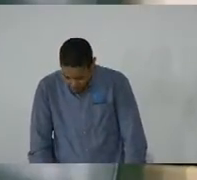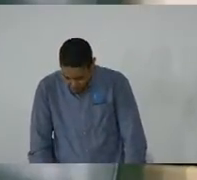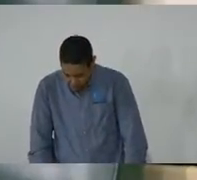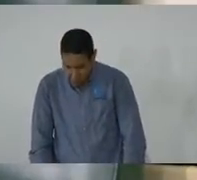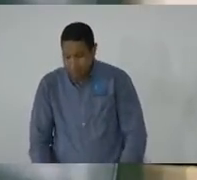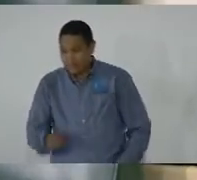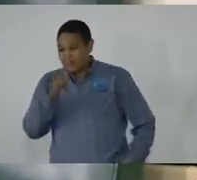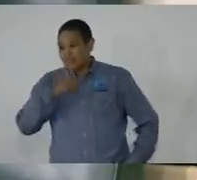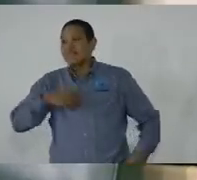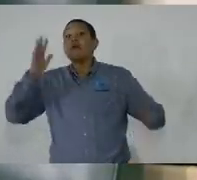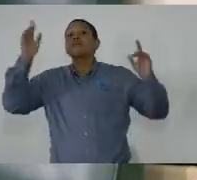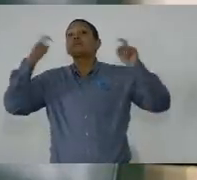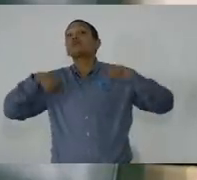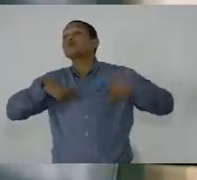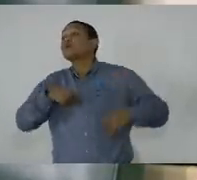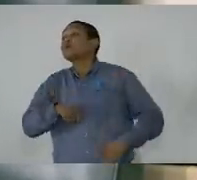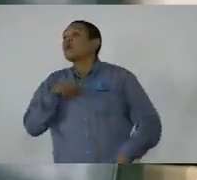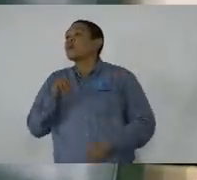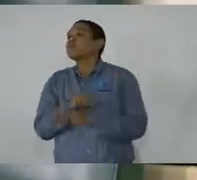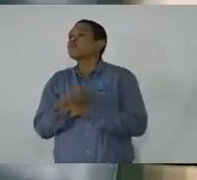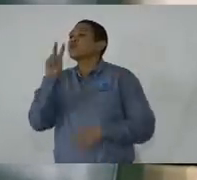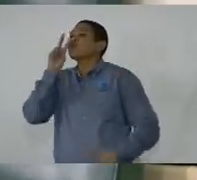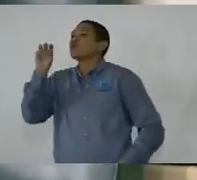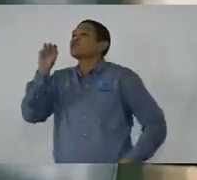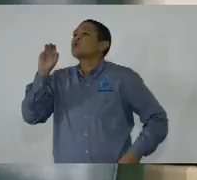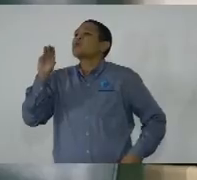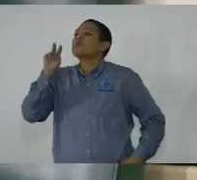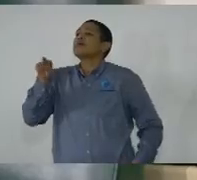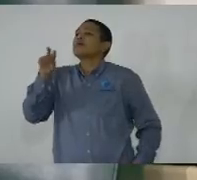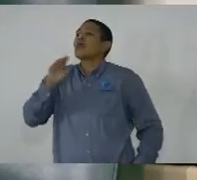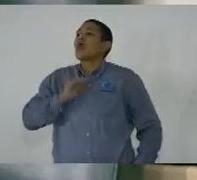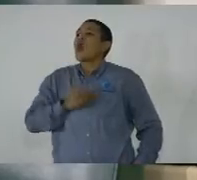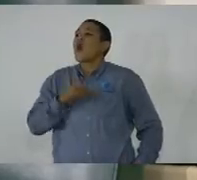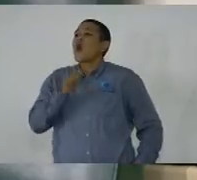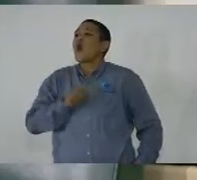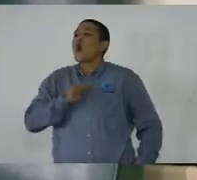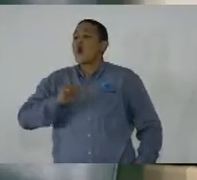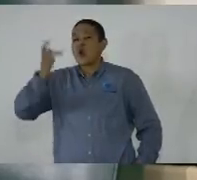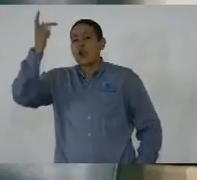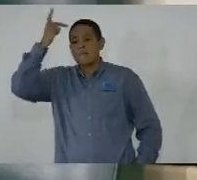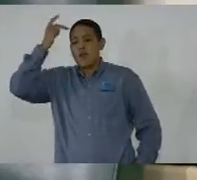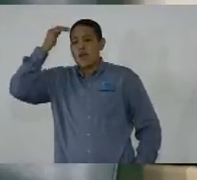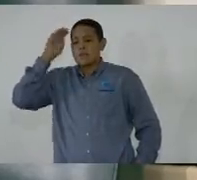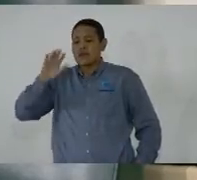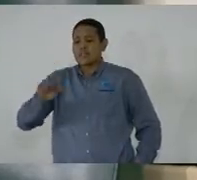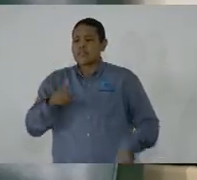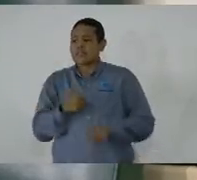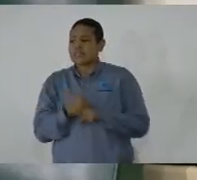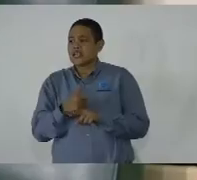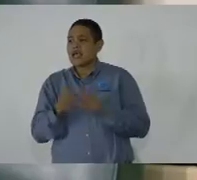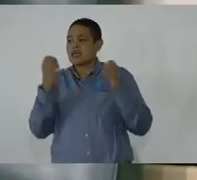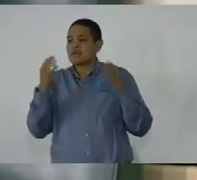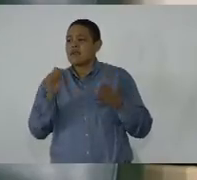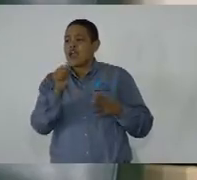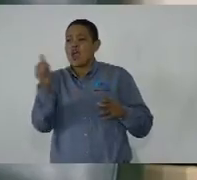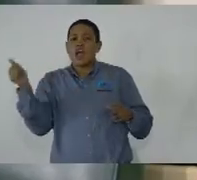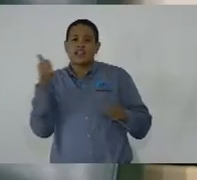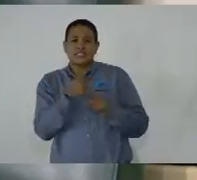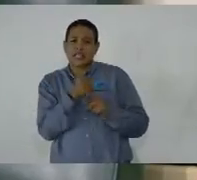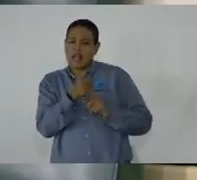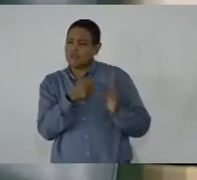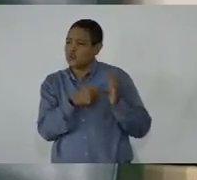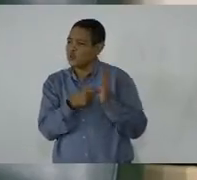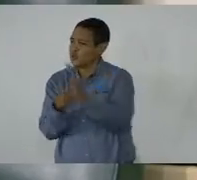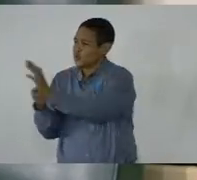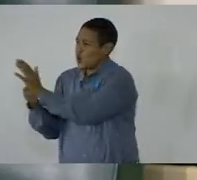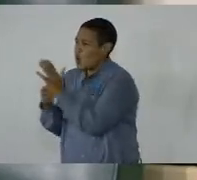we are very proud as a ministry to watch on social media our very own Prime Minister and many others as they